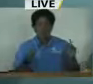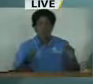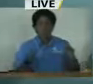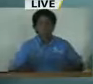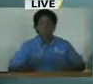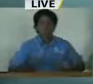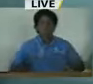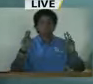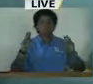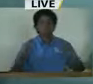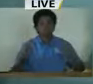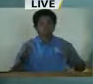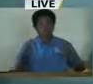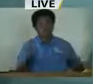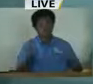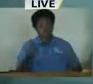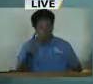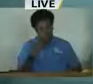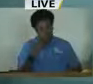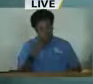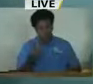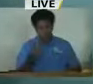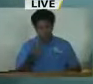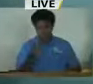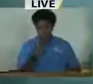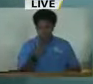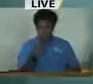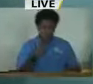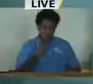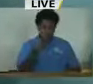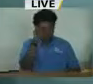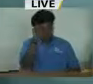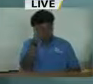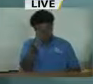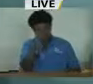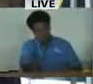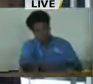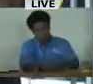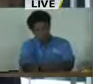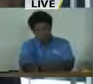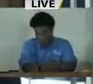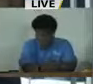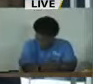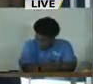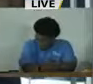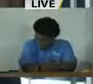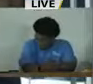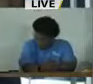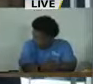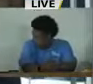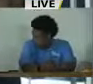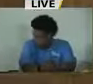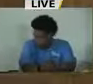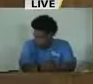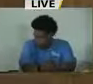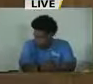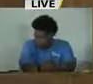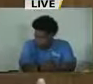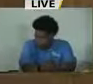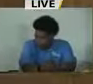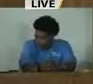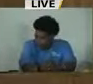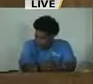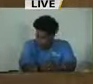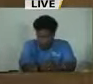are before us. Please, I really Madam want to Speaker, understand. There is one issue before us today, or about to be